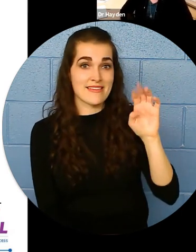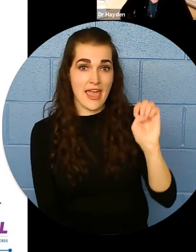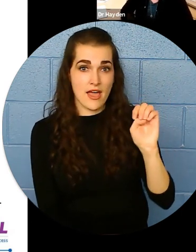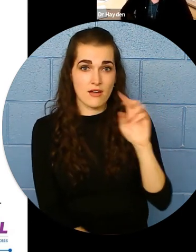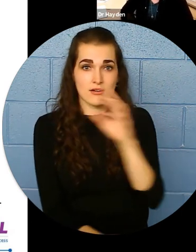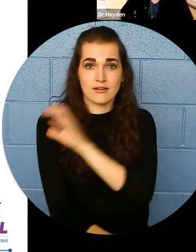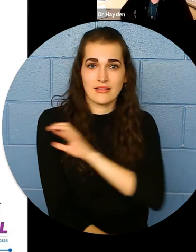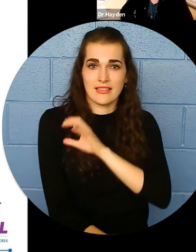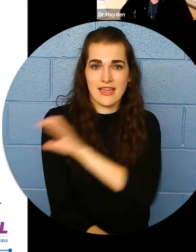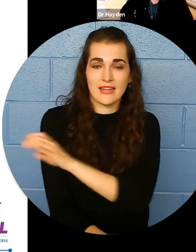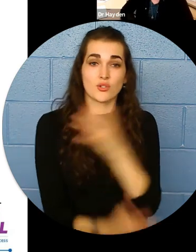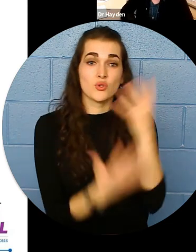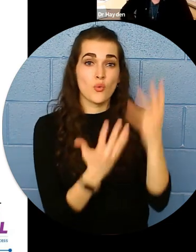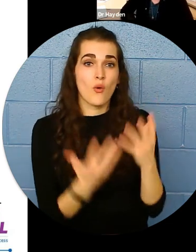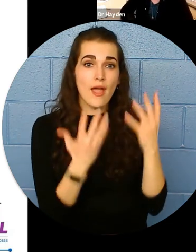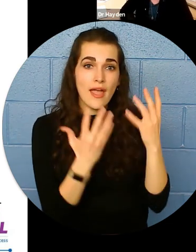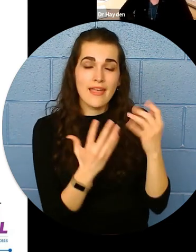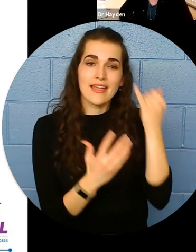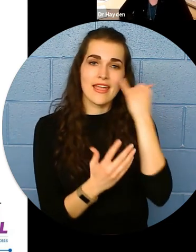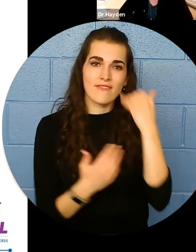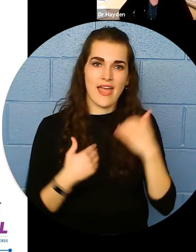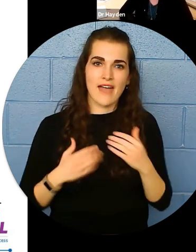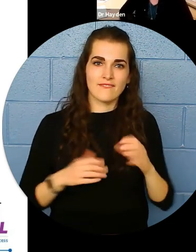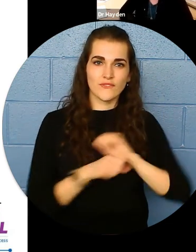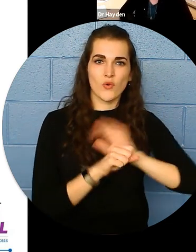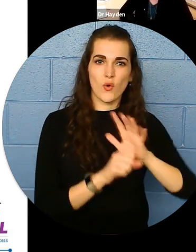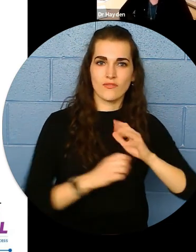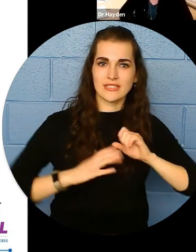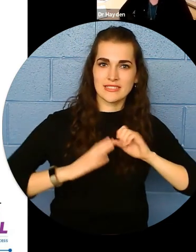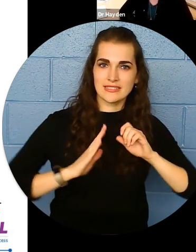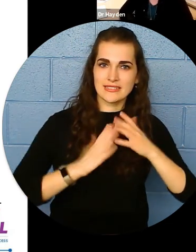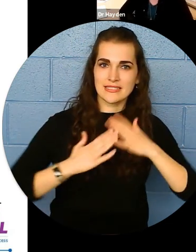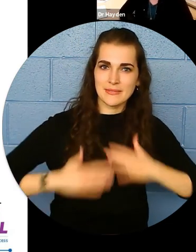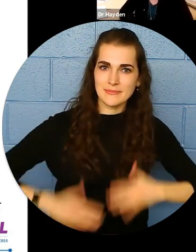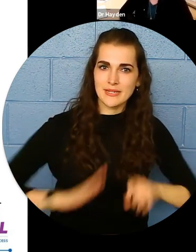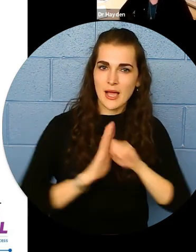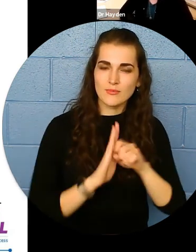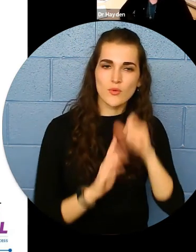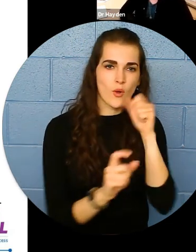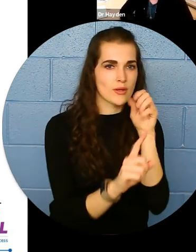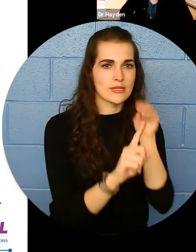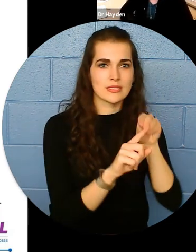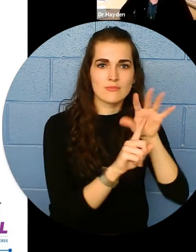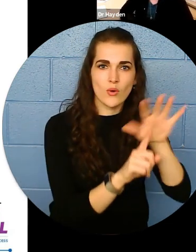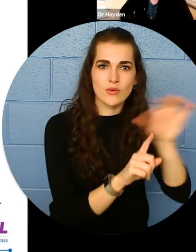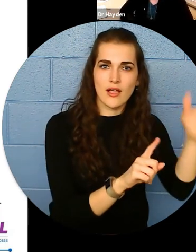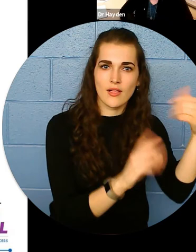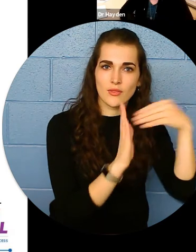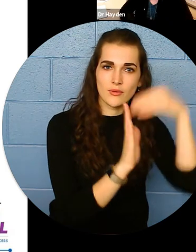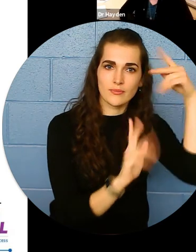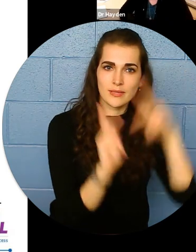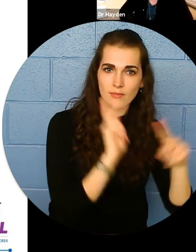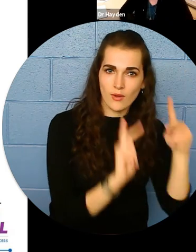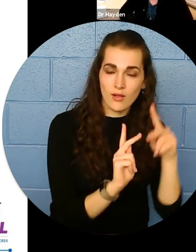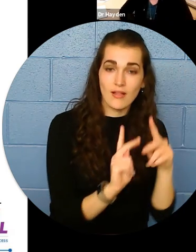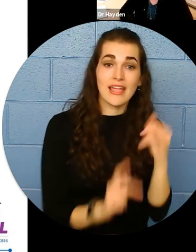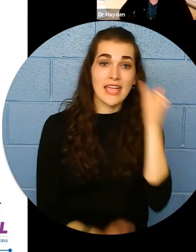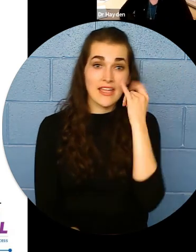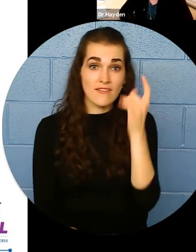student to wait as to not expose other students. And again, if your student is sick, we do ask that they stay home for